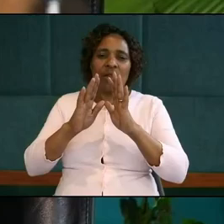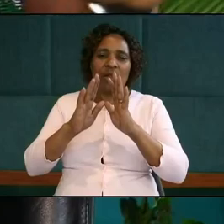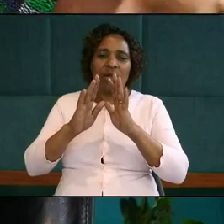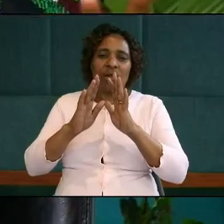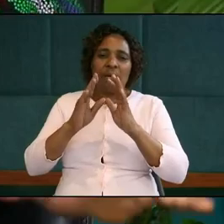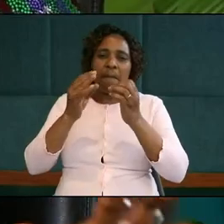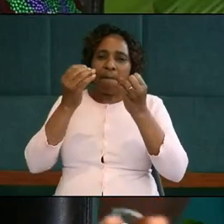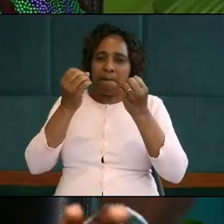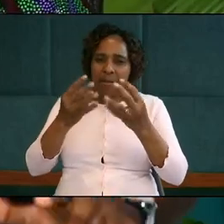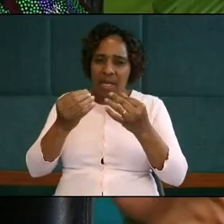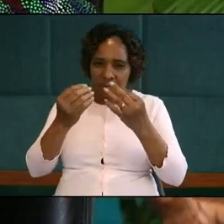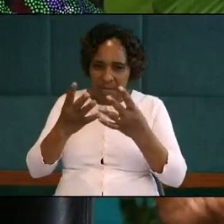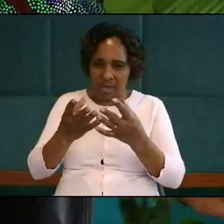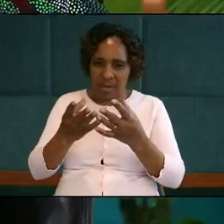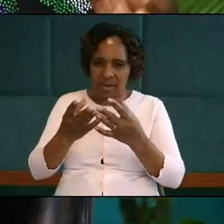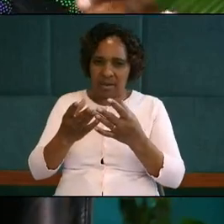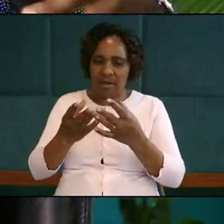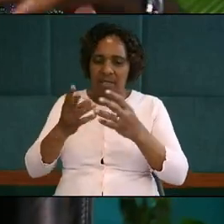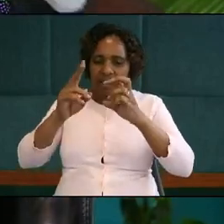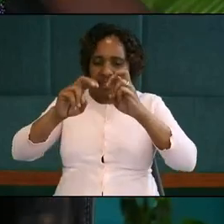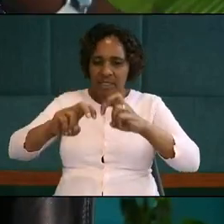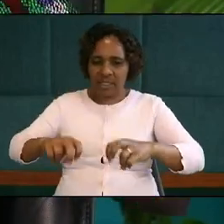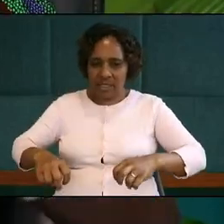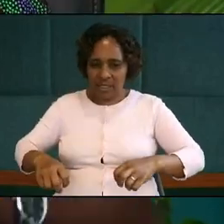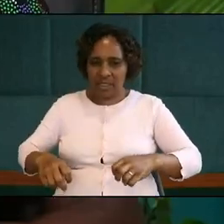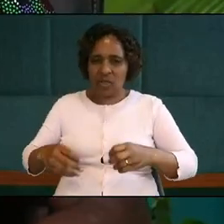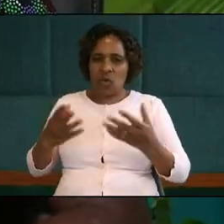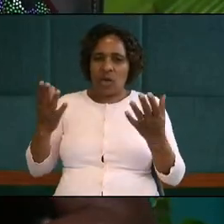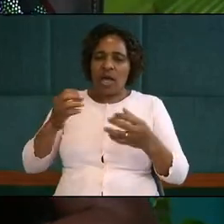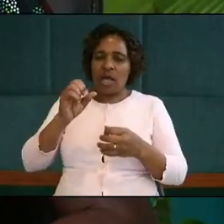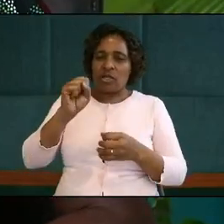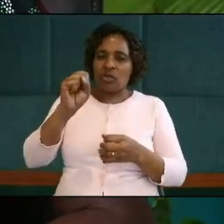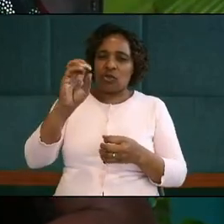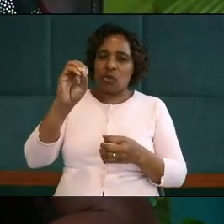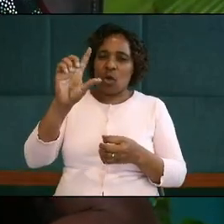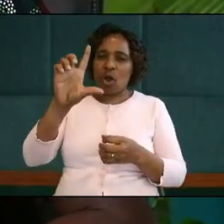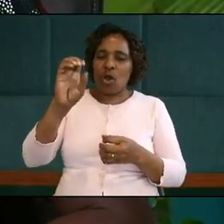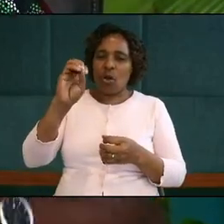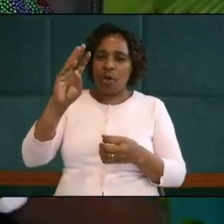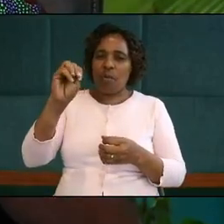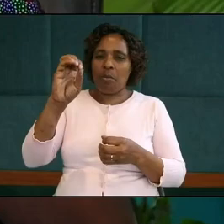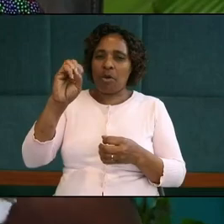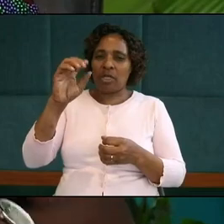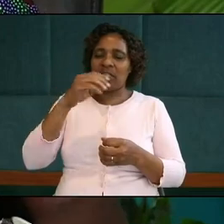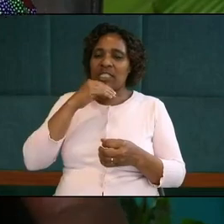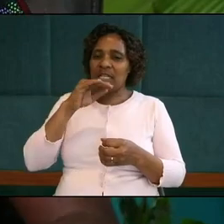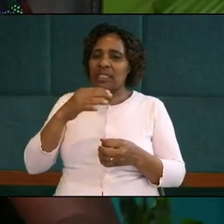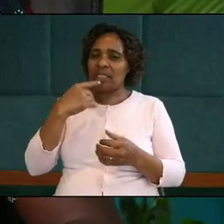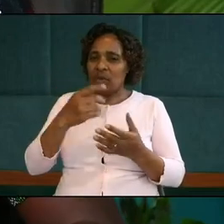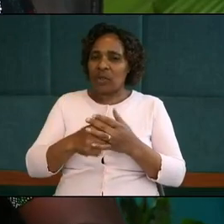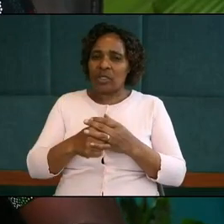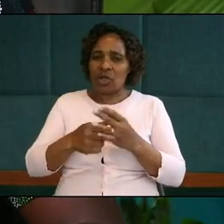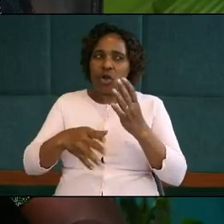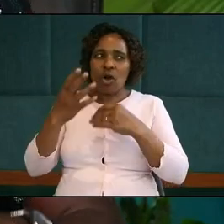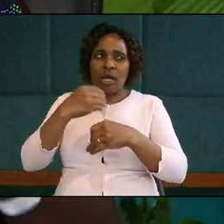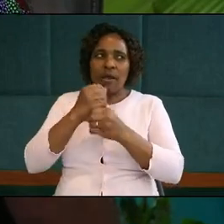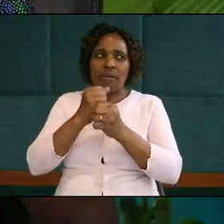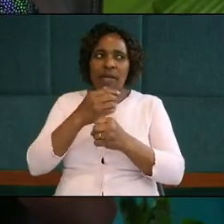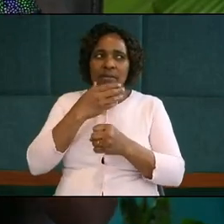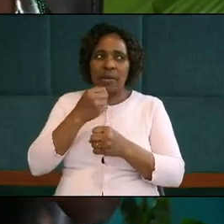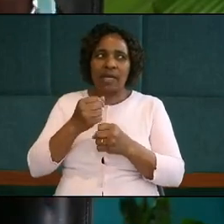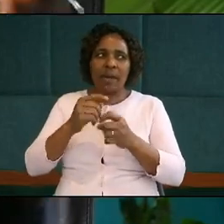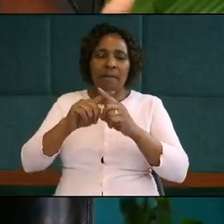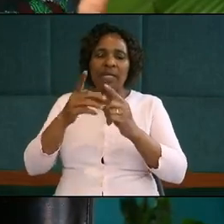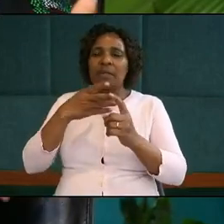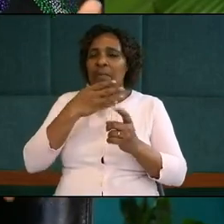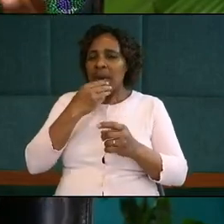Leave the many devices you're seeking. I think that's where Solomon jumps in and he says, like, God has made man upright, but